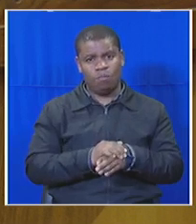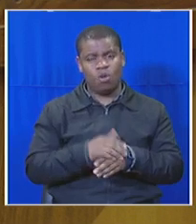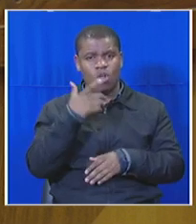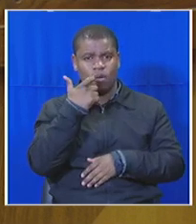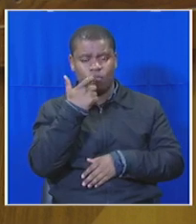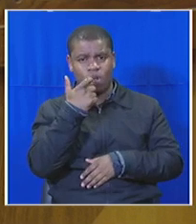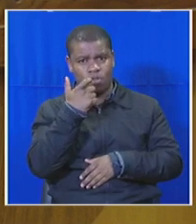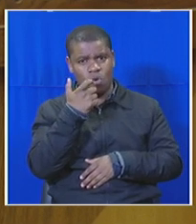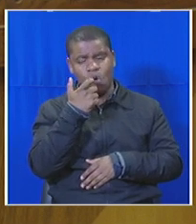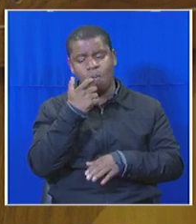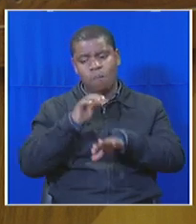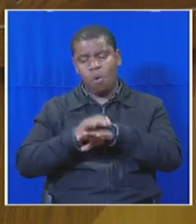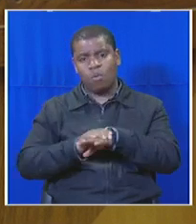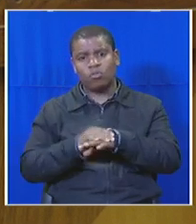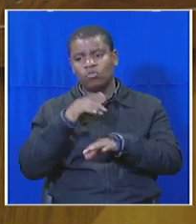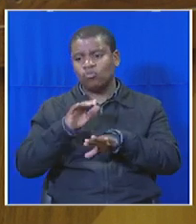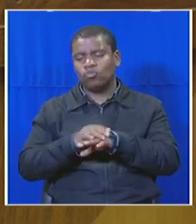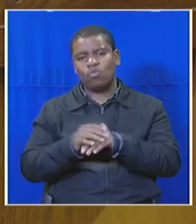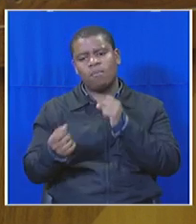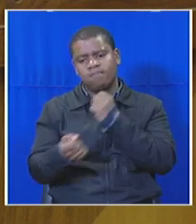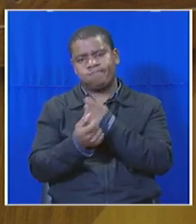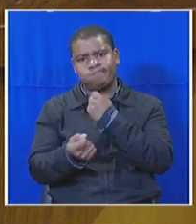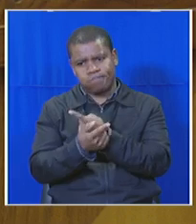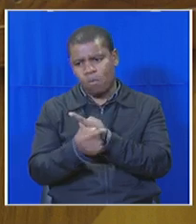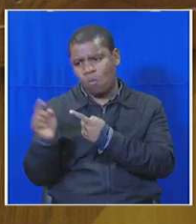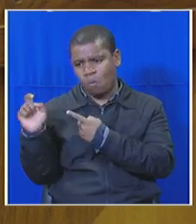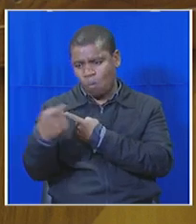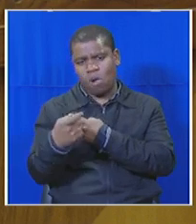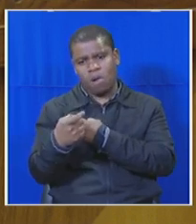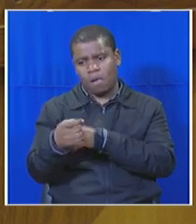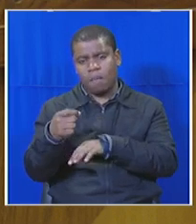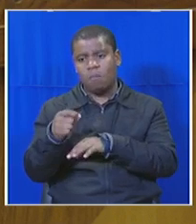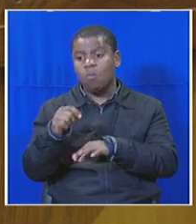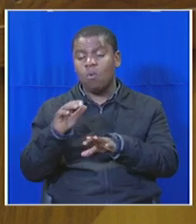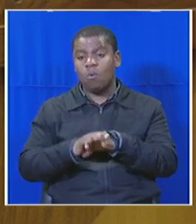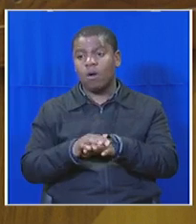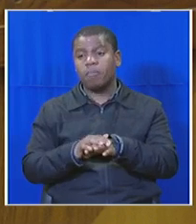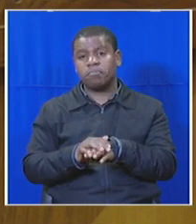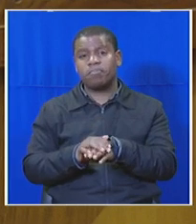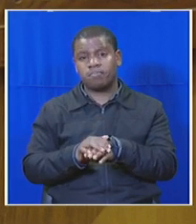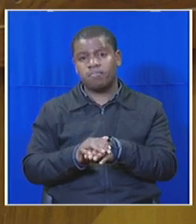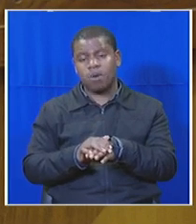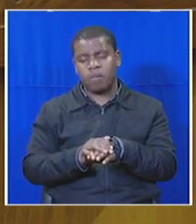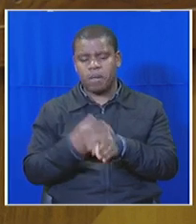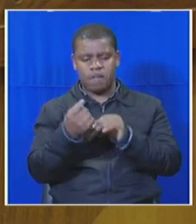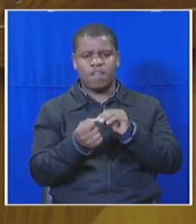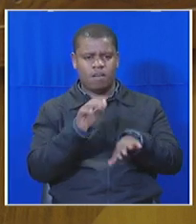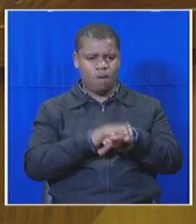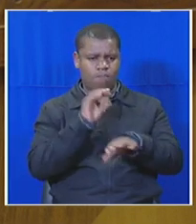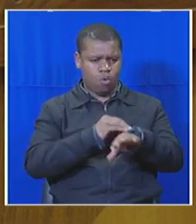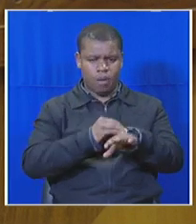provide talk group operations where all members are alerted simultaneously of emergencies.